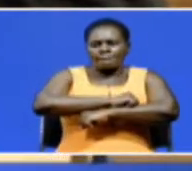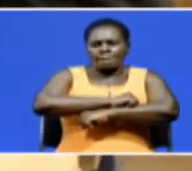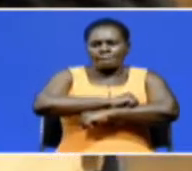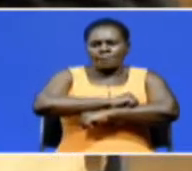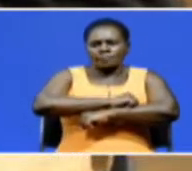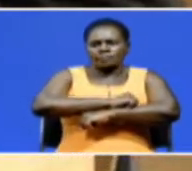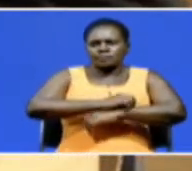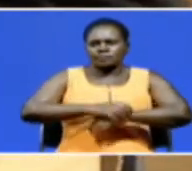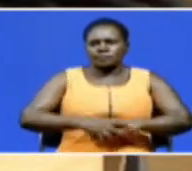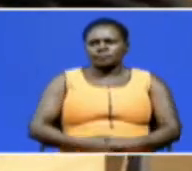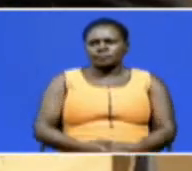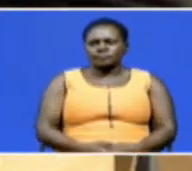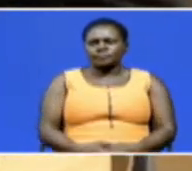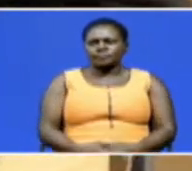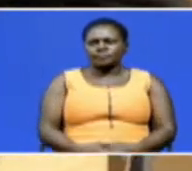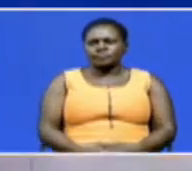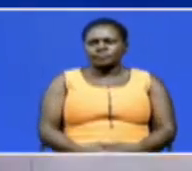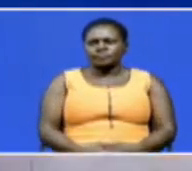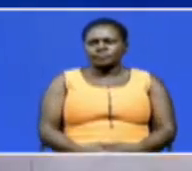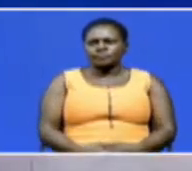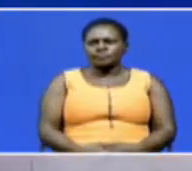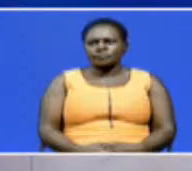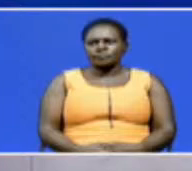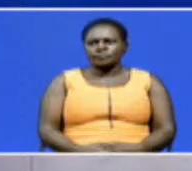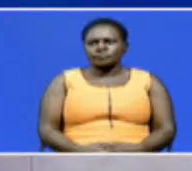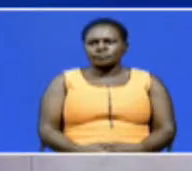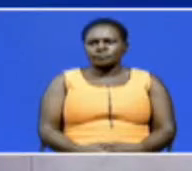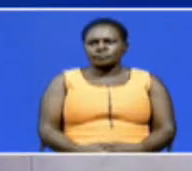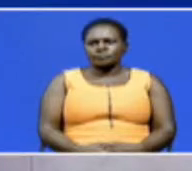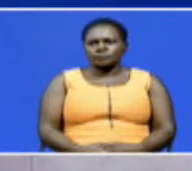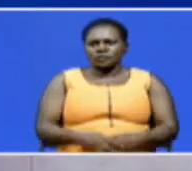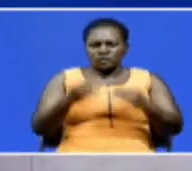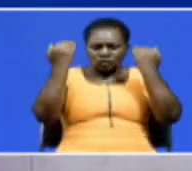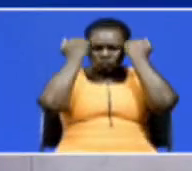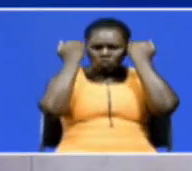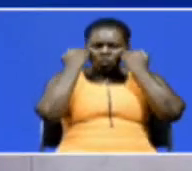Beldin Waliaula, KTN News. A Nairobi court has ordered investigation